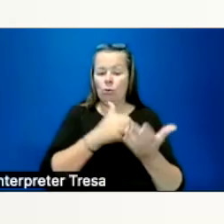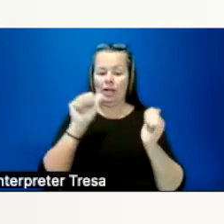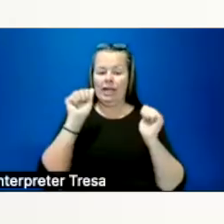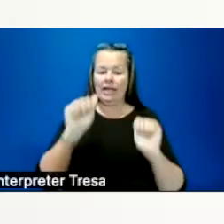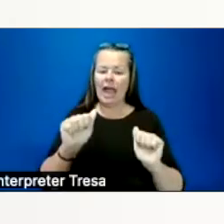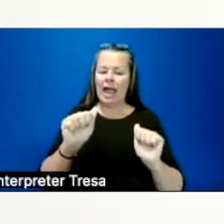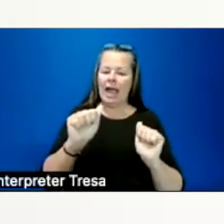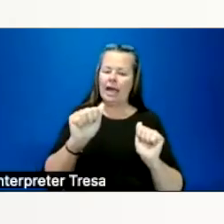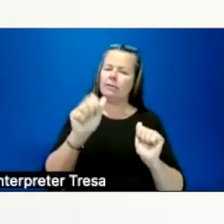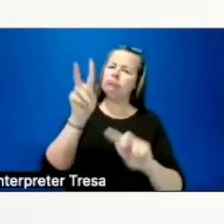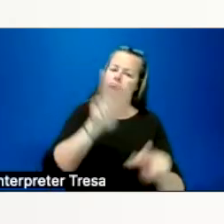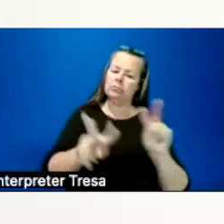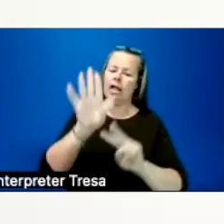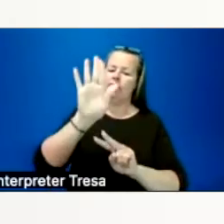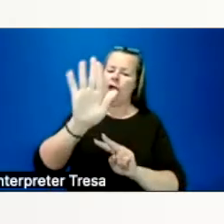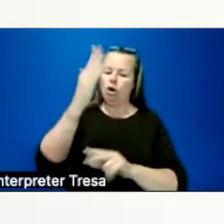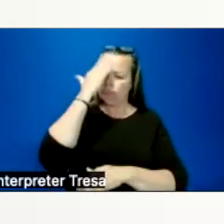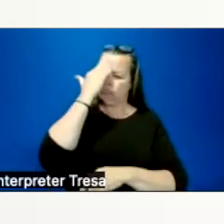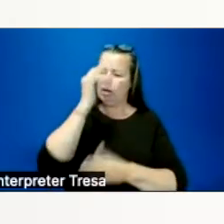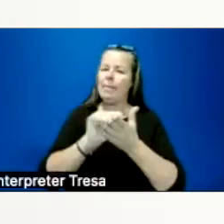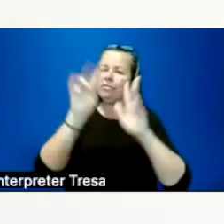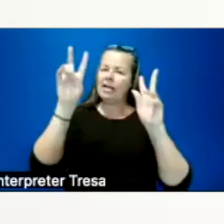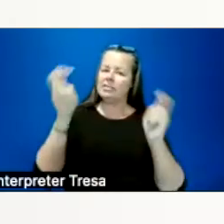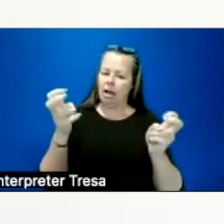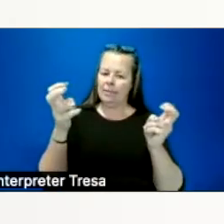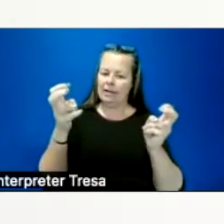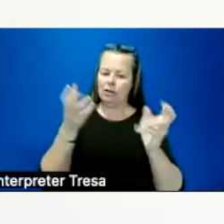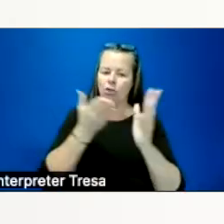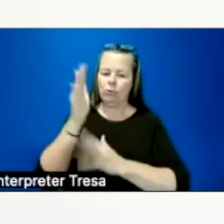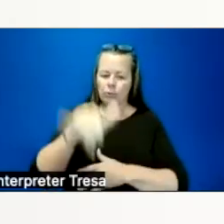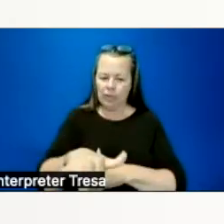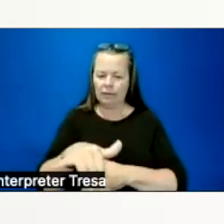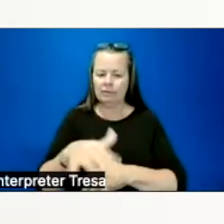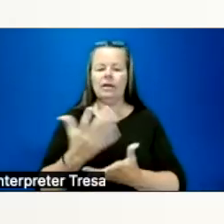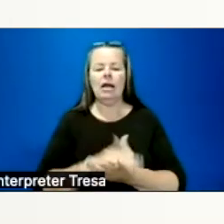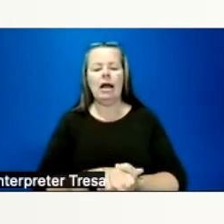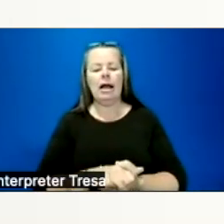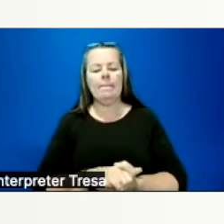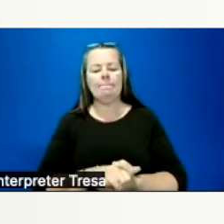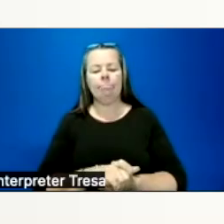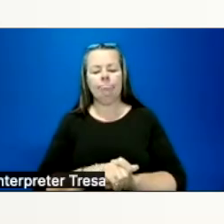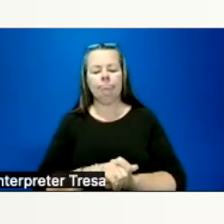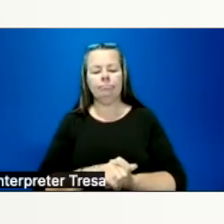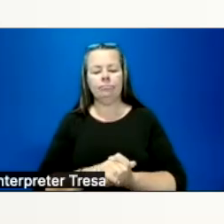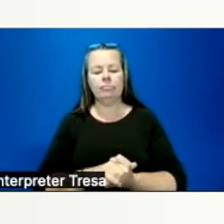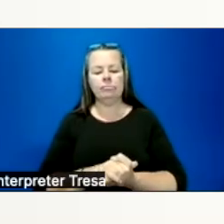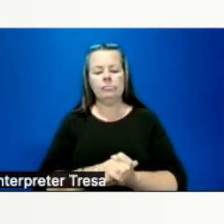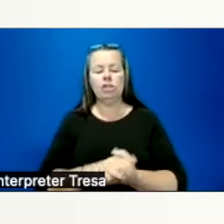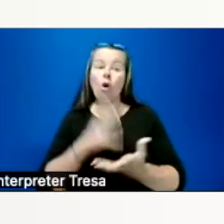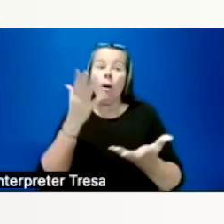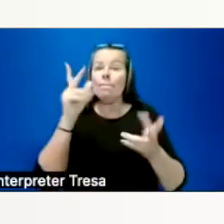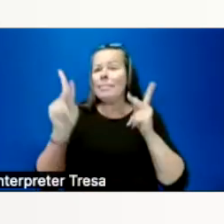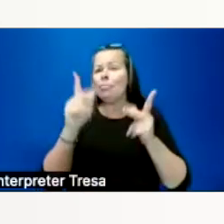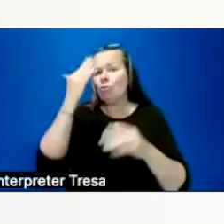topic or doesn't know about the topic. So judging all the time with the writing skills. Maybe people know a lot of things, but they